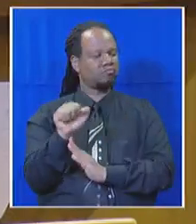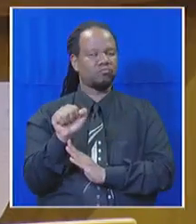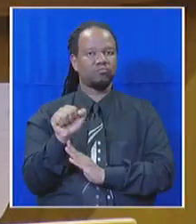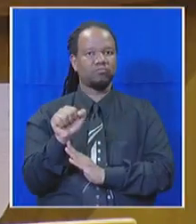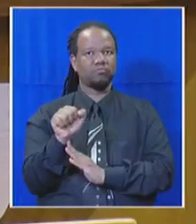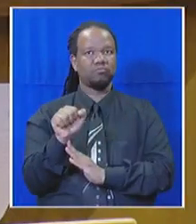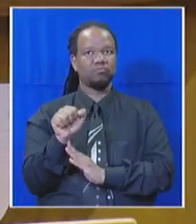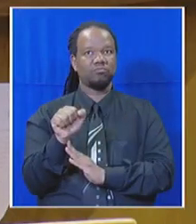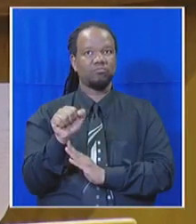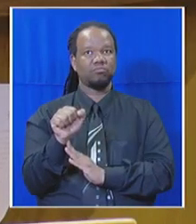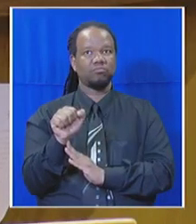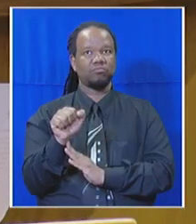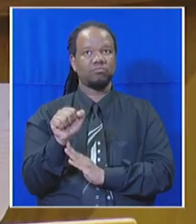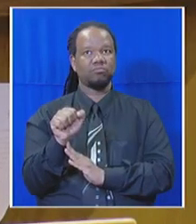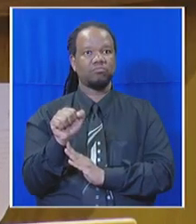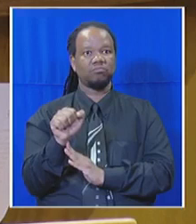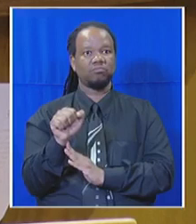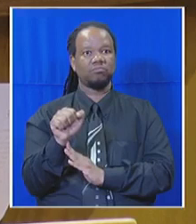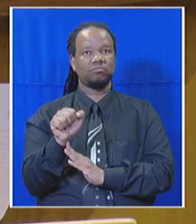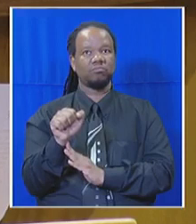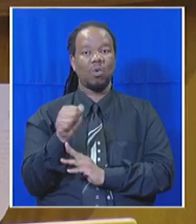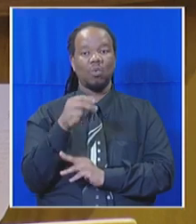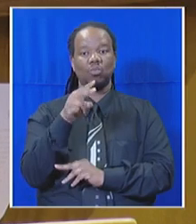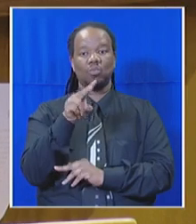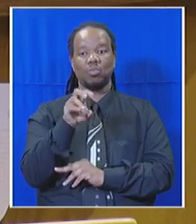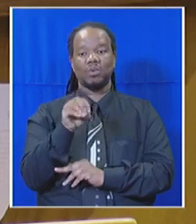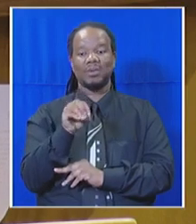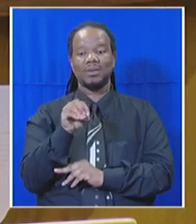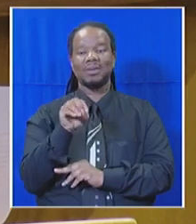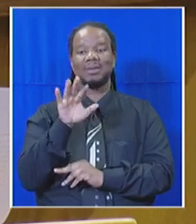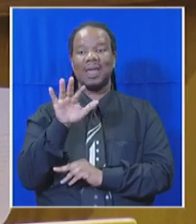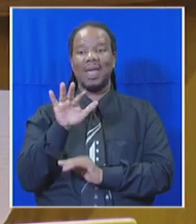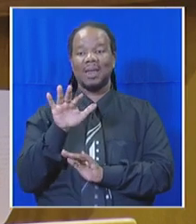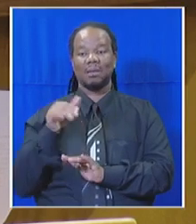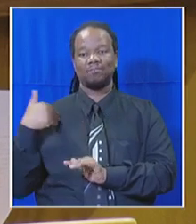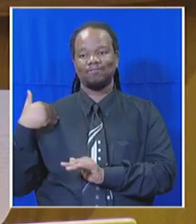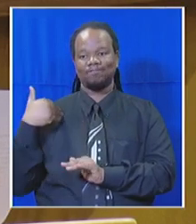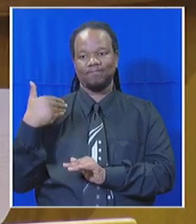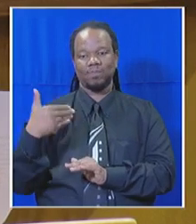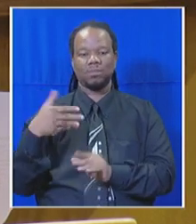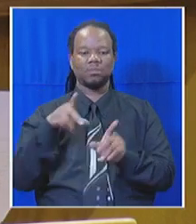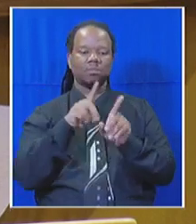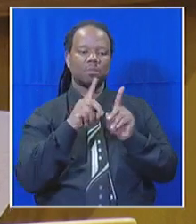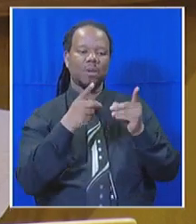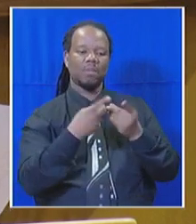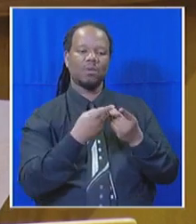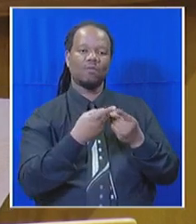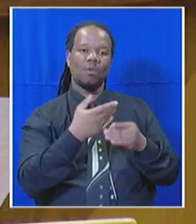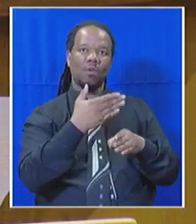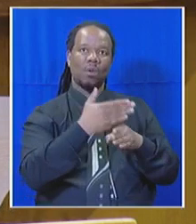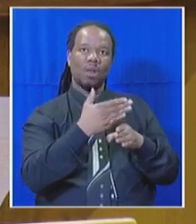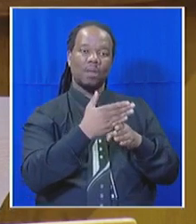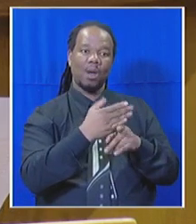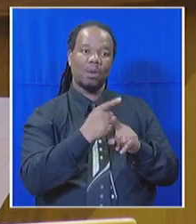the House. Since 2010, the Department of Labour was told consistently and repeatedly